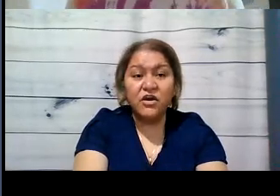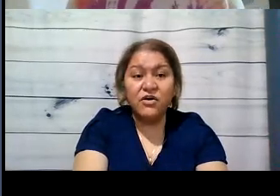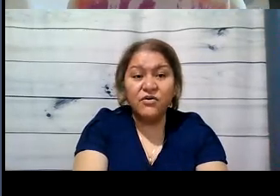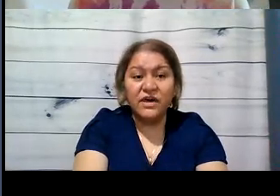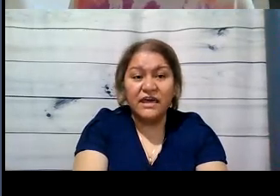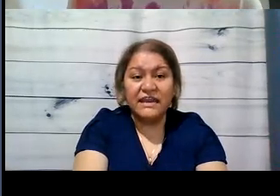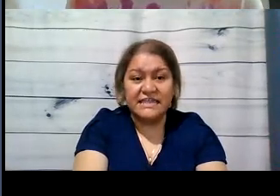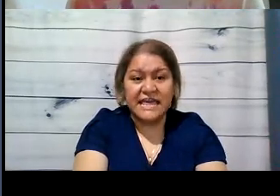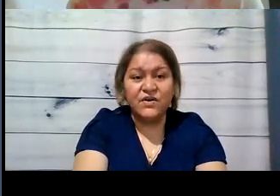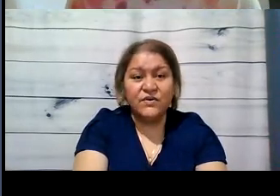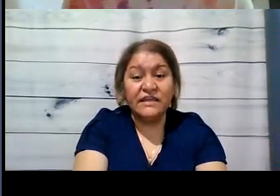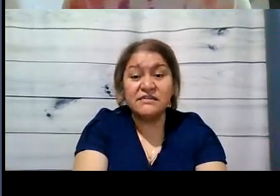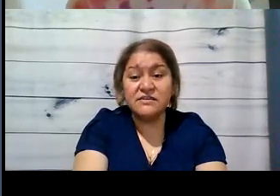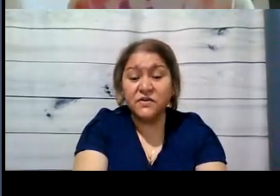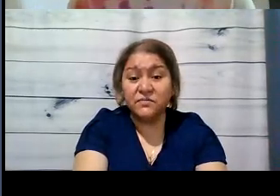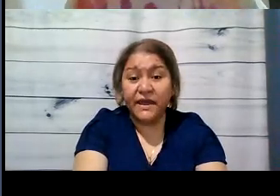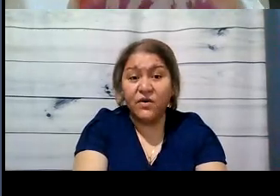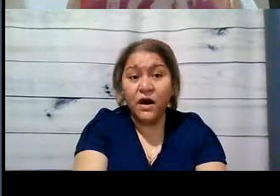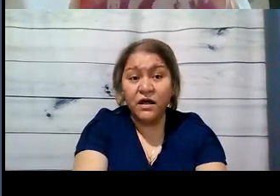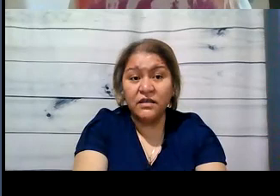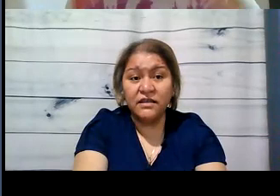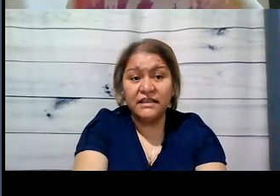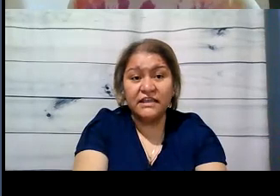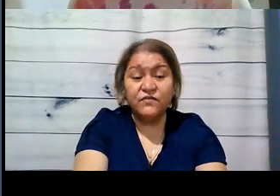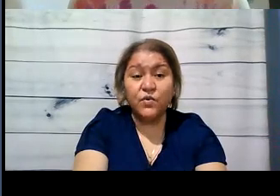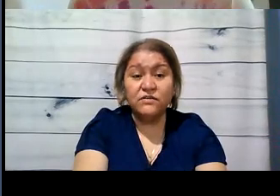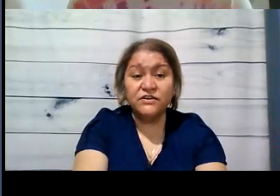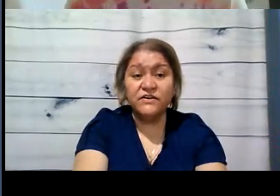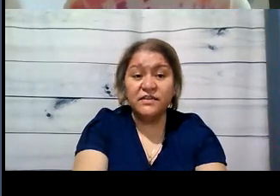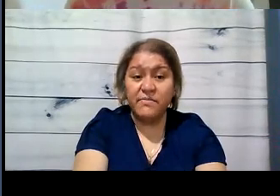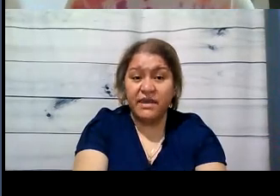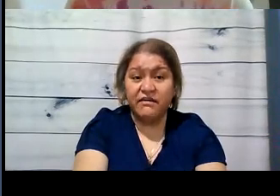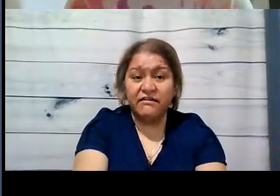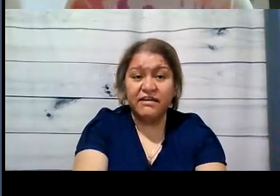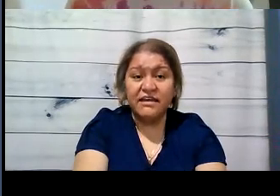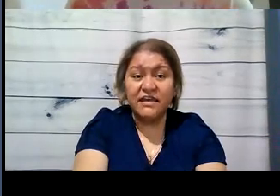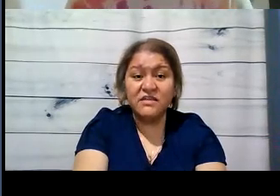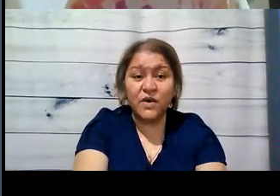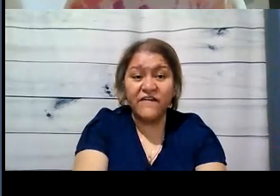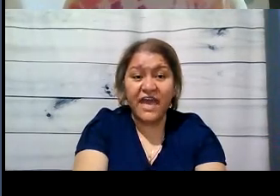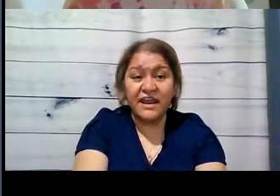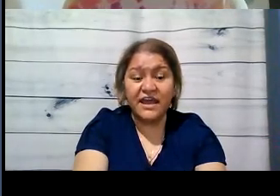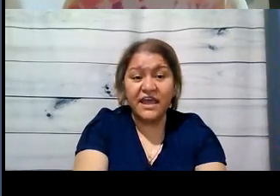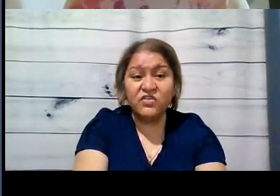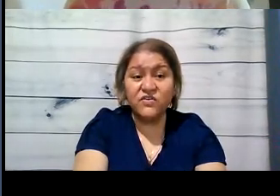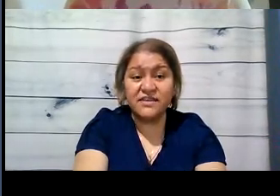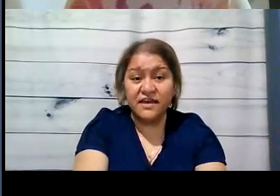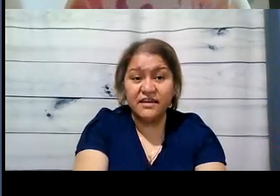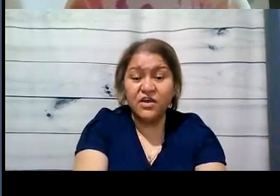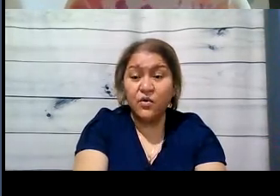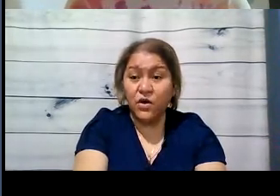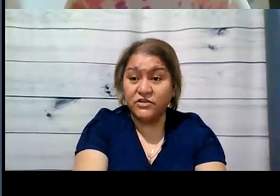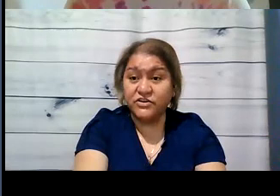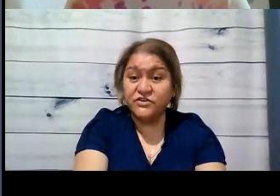Long ago, in a town encircled by a wall, lived Walter the Baker, his wife Anna, and their